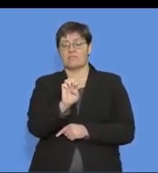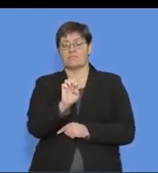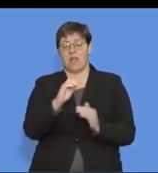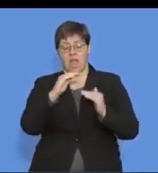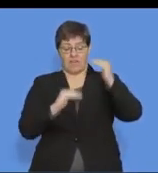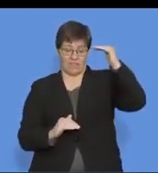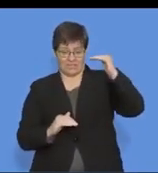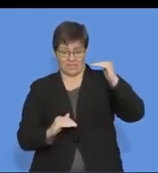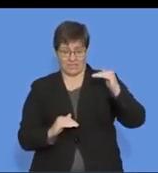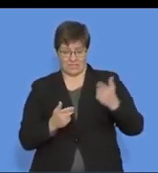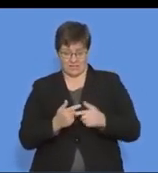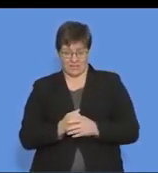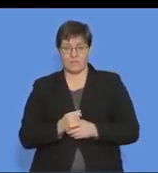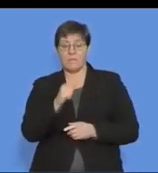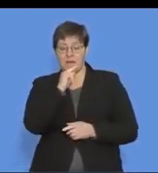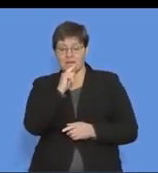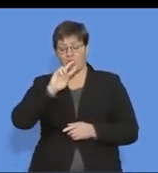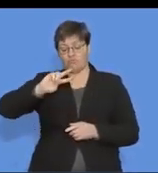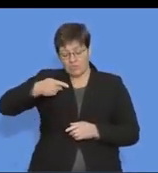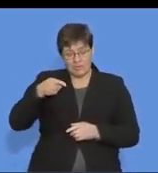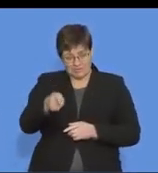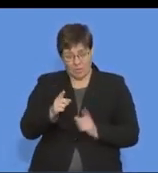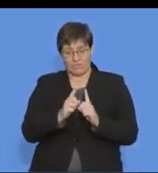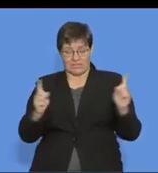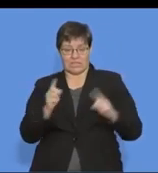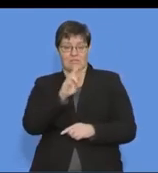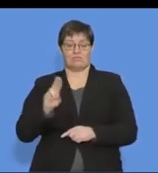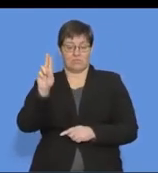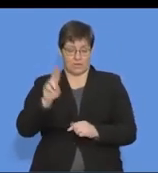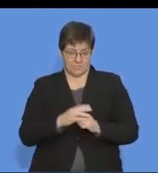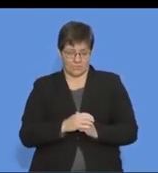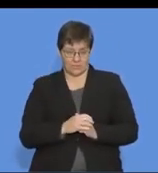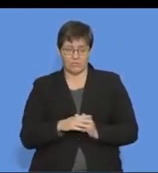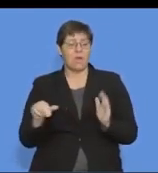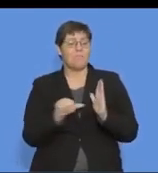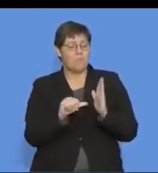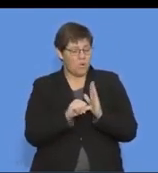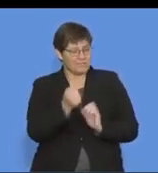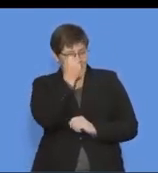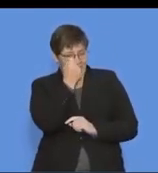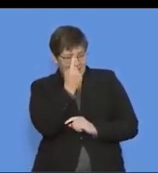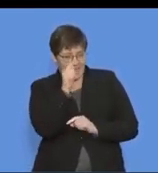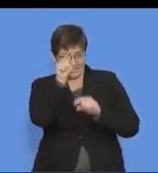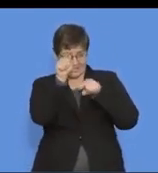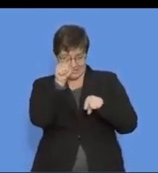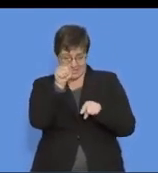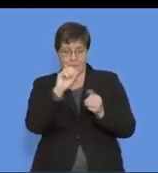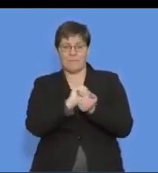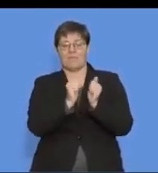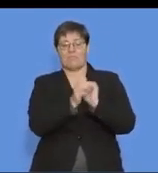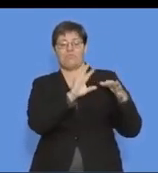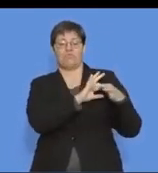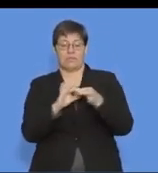here we are talking essentially about the reciprocal of the distance squared, right? So it's very important to understand this